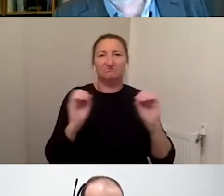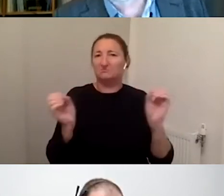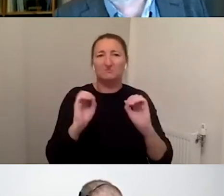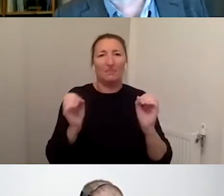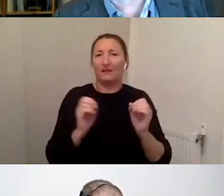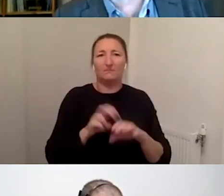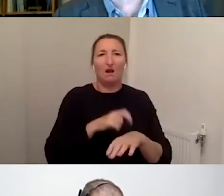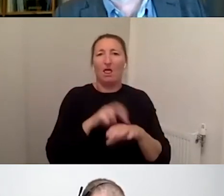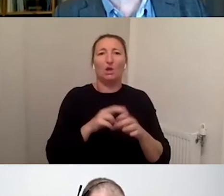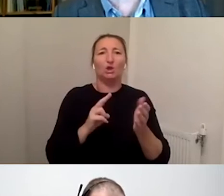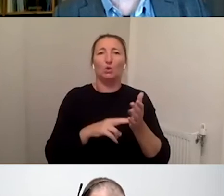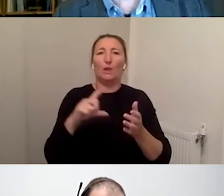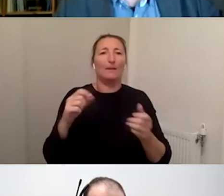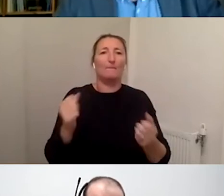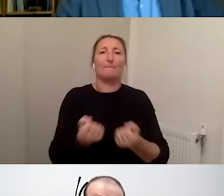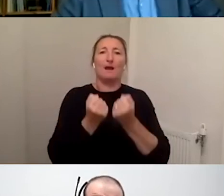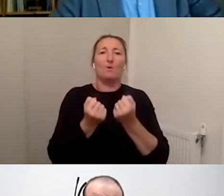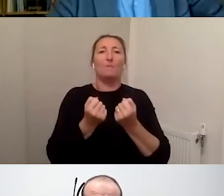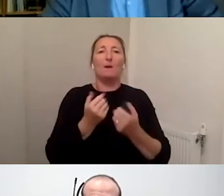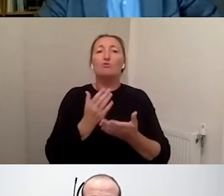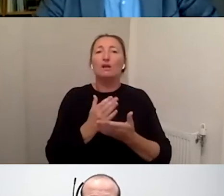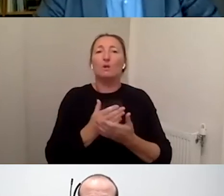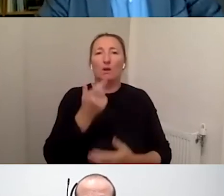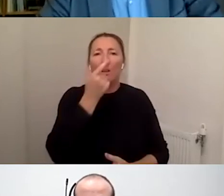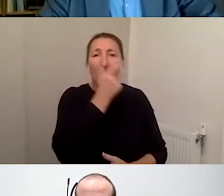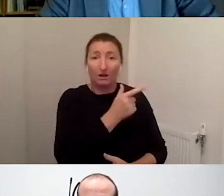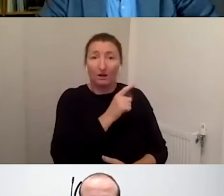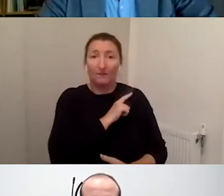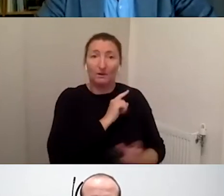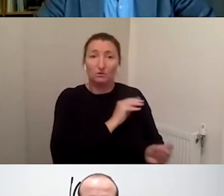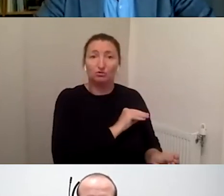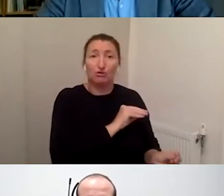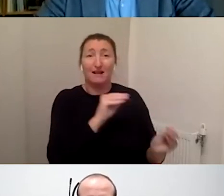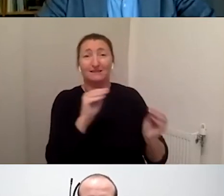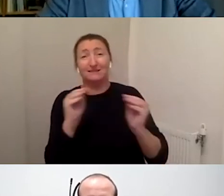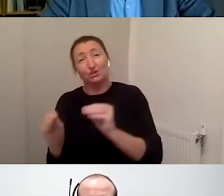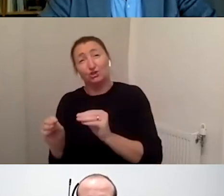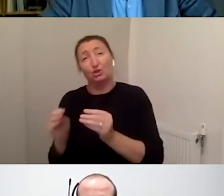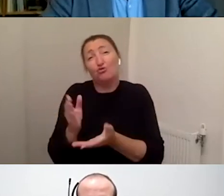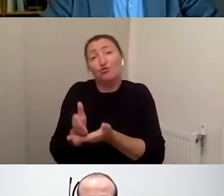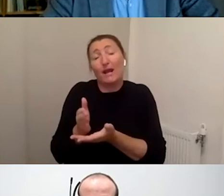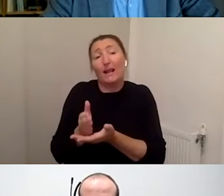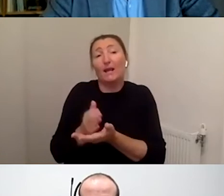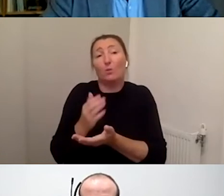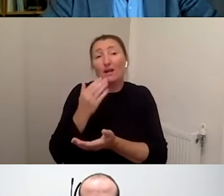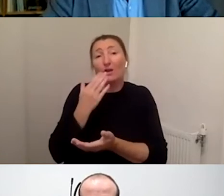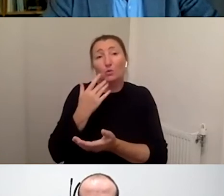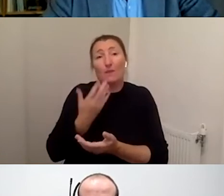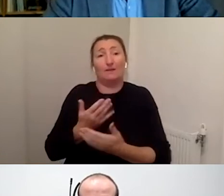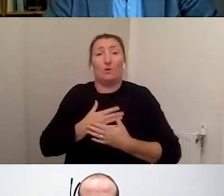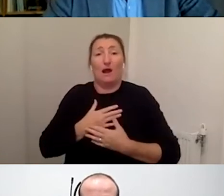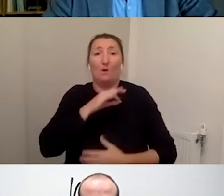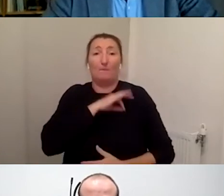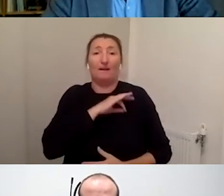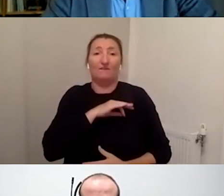time. But we're lucky because we're in a transition that perhaps we can use this to our benefit to do it